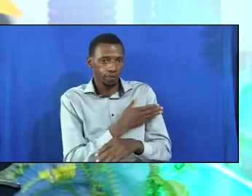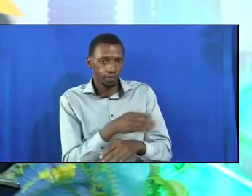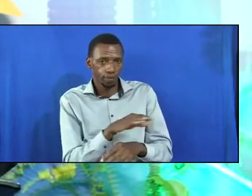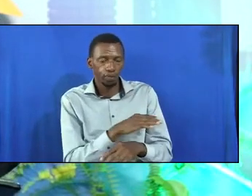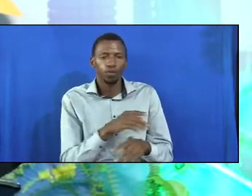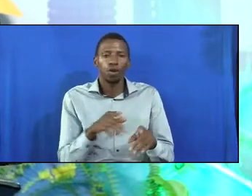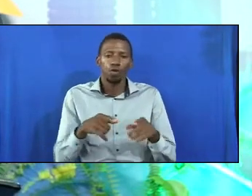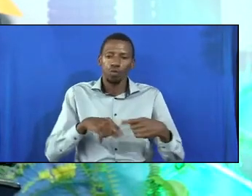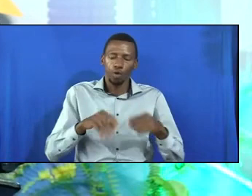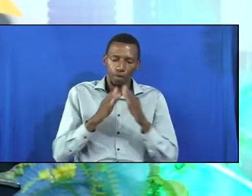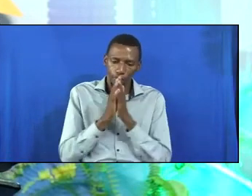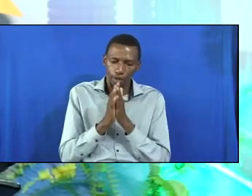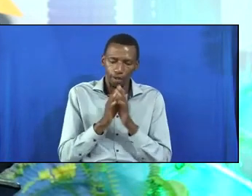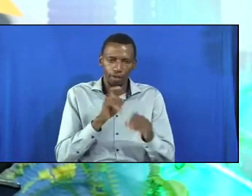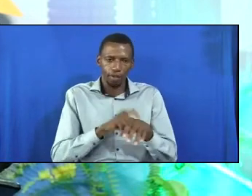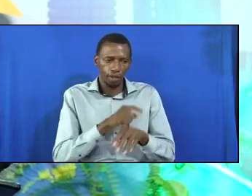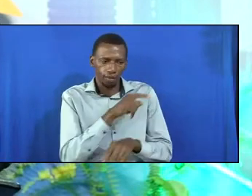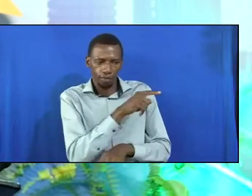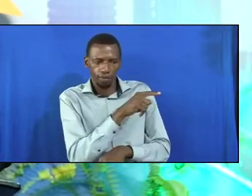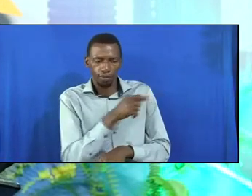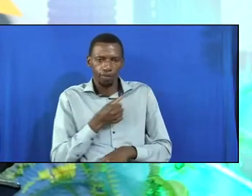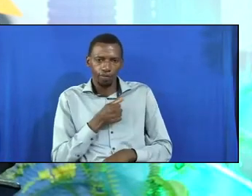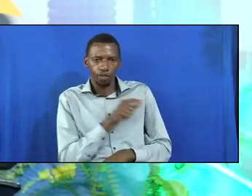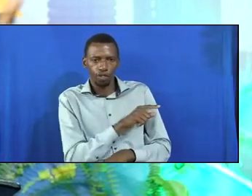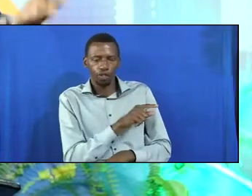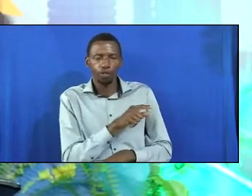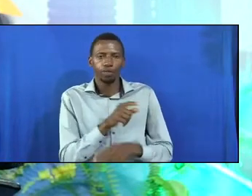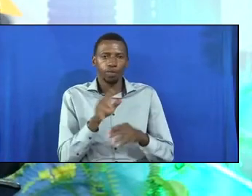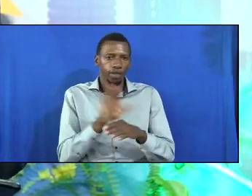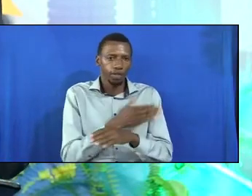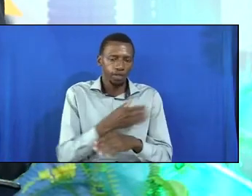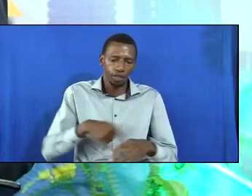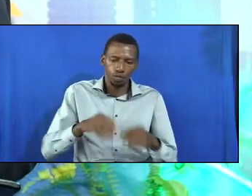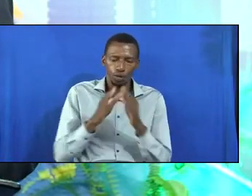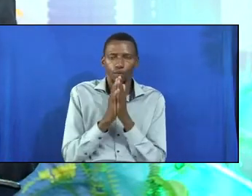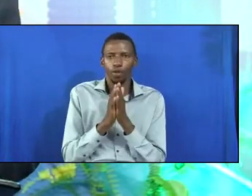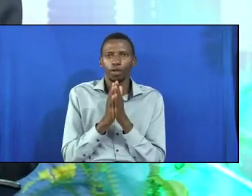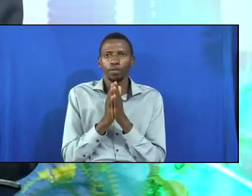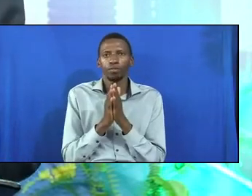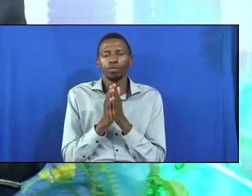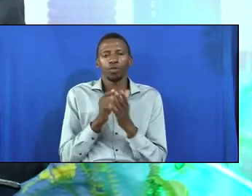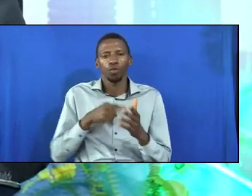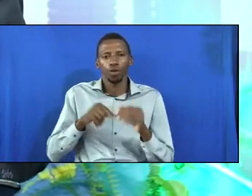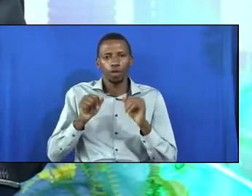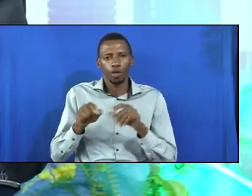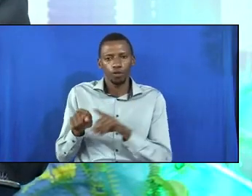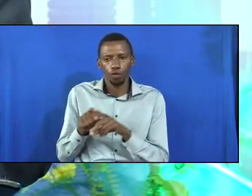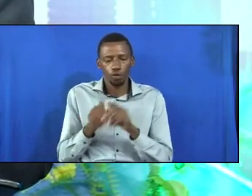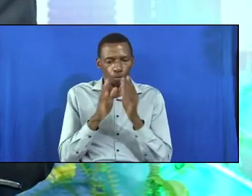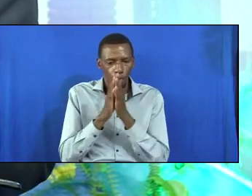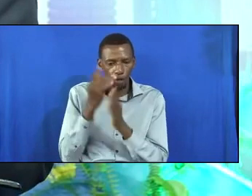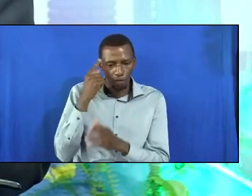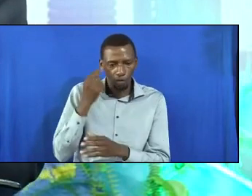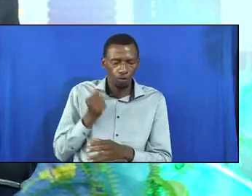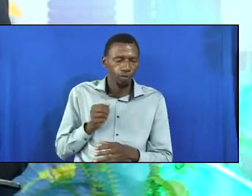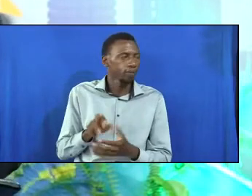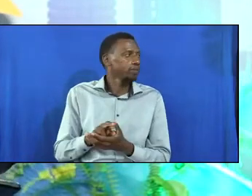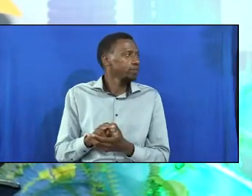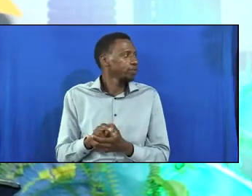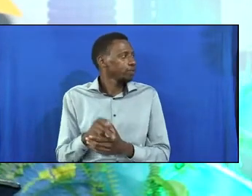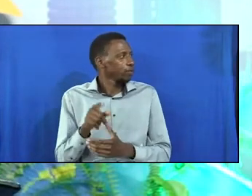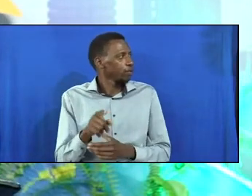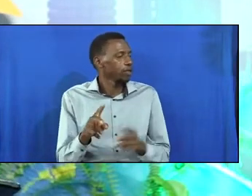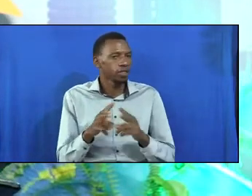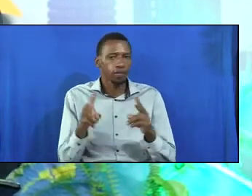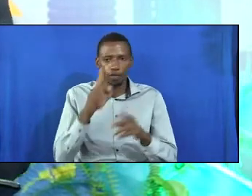We pray. As she sings, we pray, and we can also pray for her. So let us begin. This is very